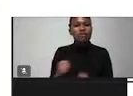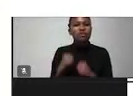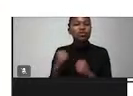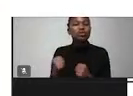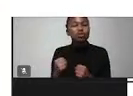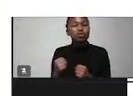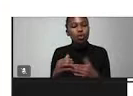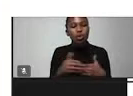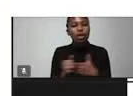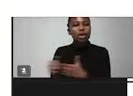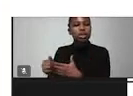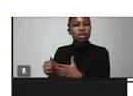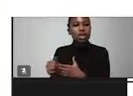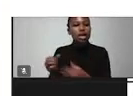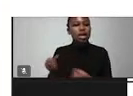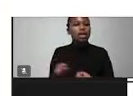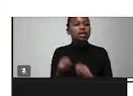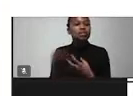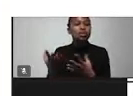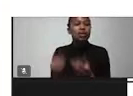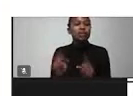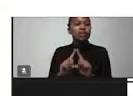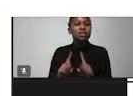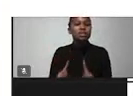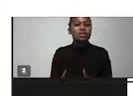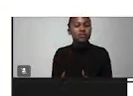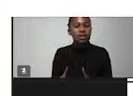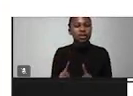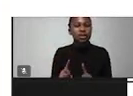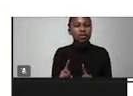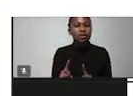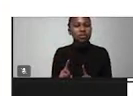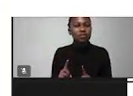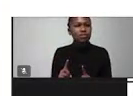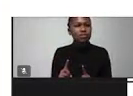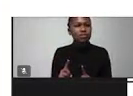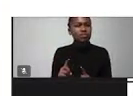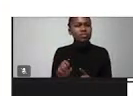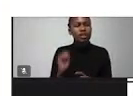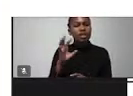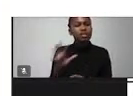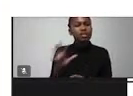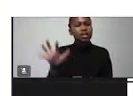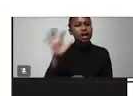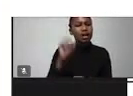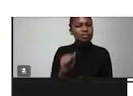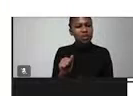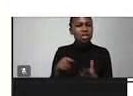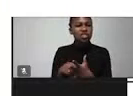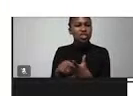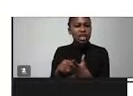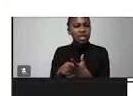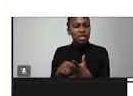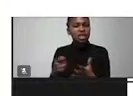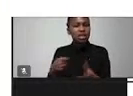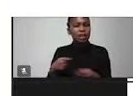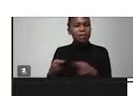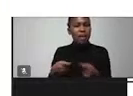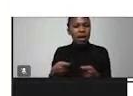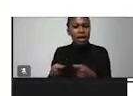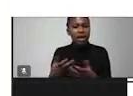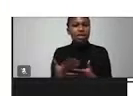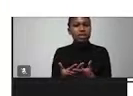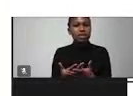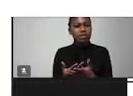leading export routes into different, specifically in terms of sub-Saharan African trade markets. So this is a key linkage